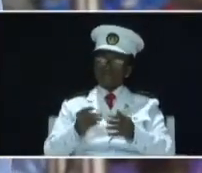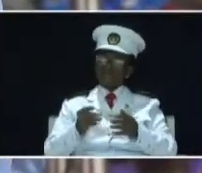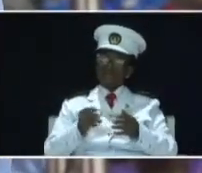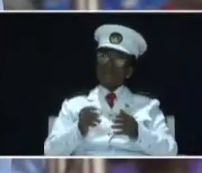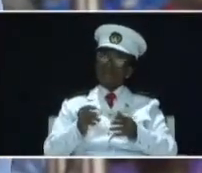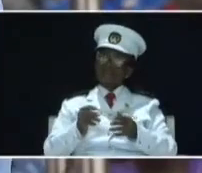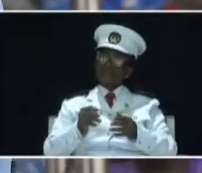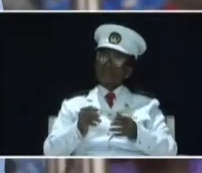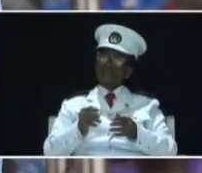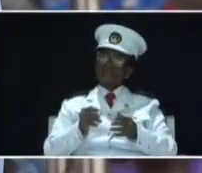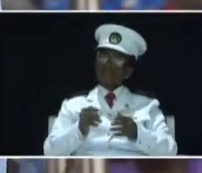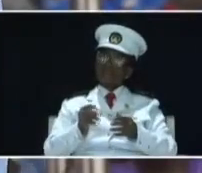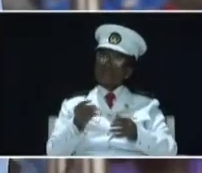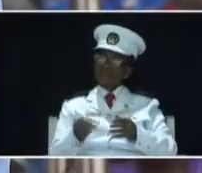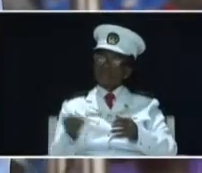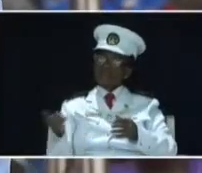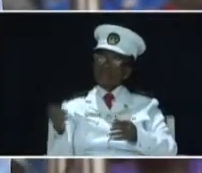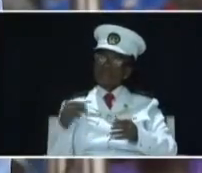thorough Bible study.